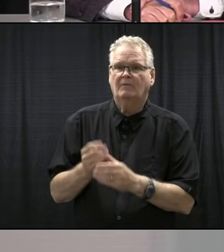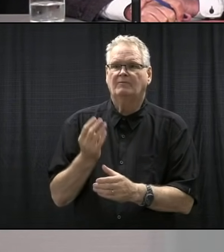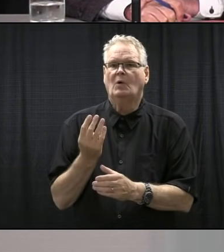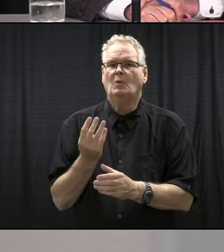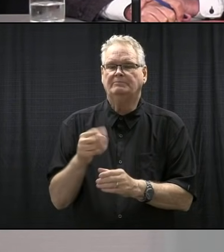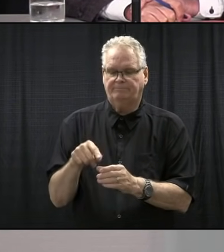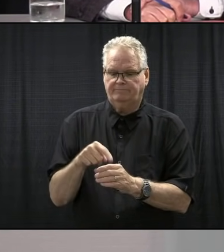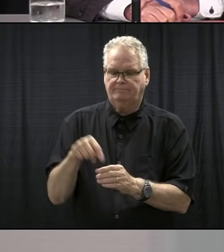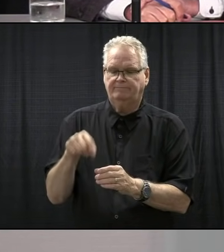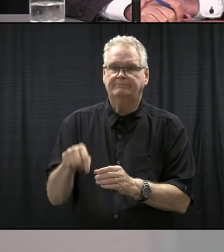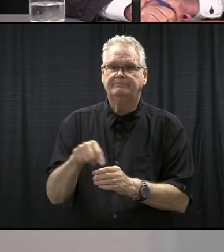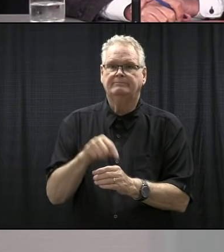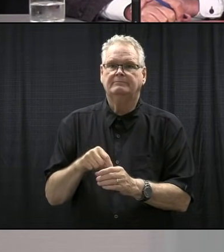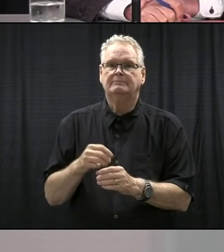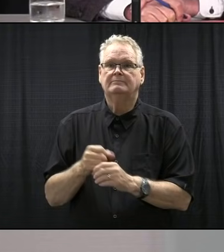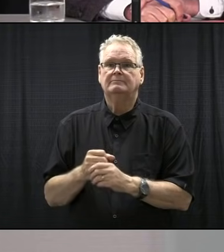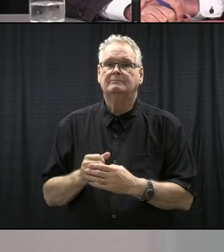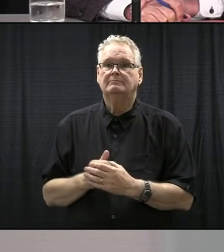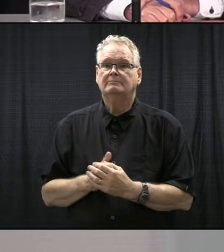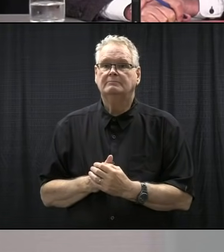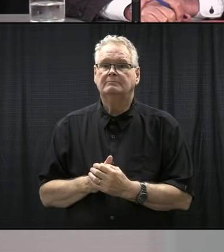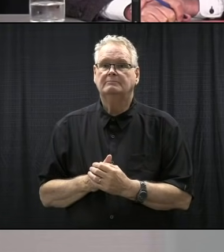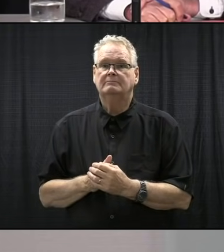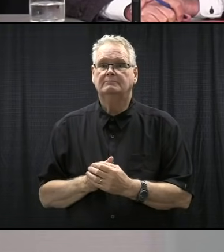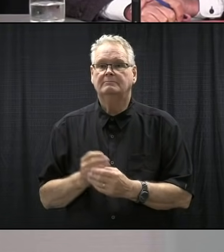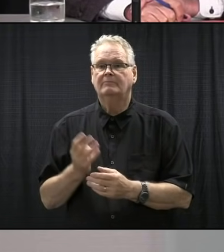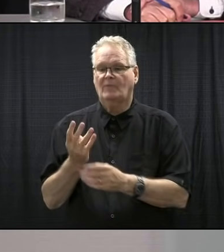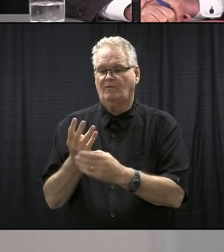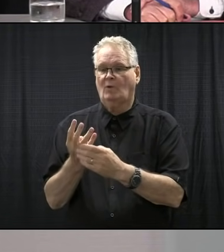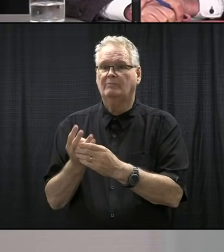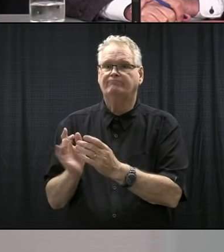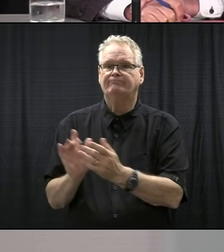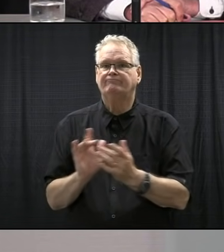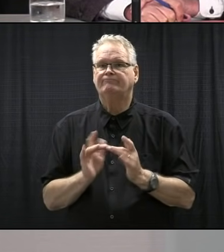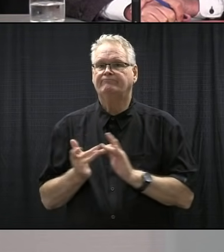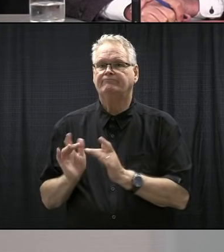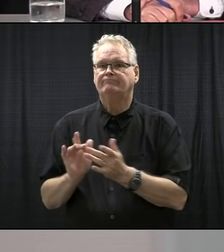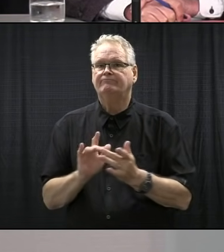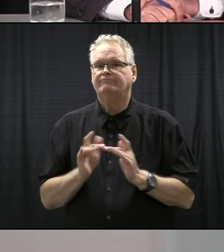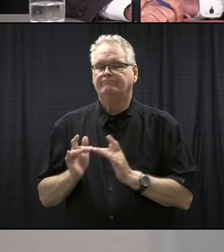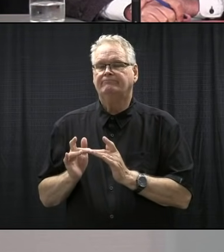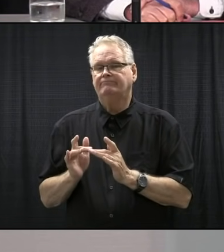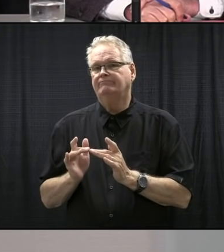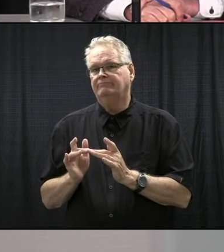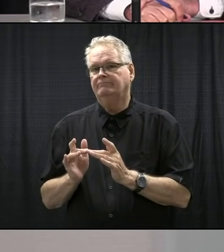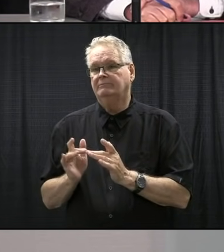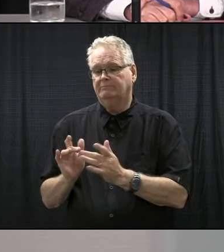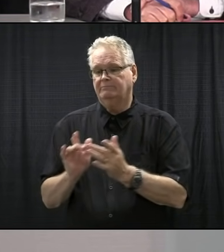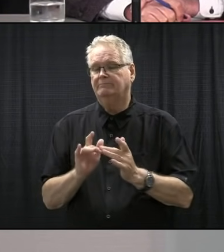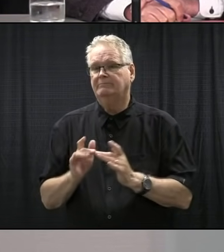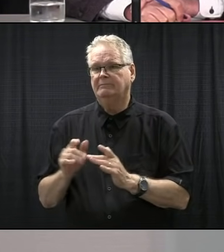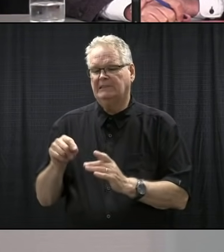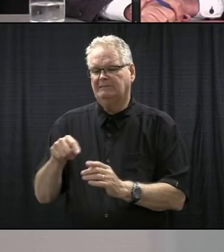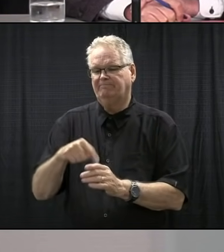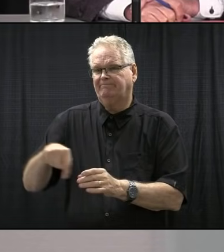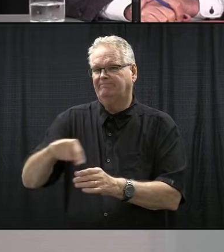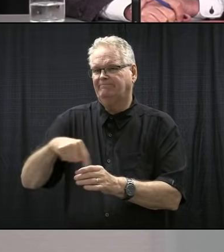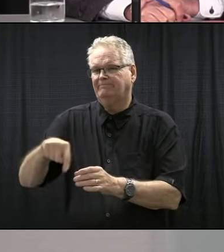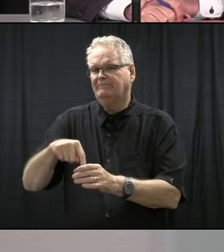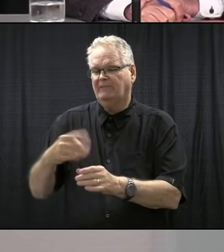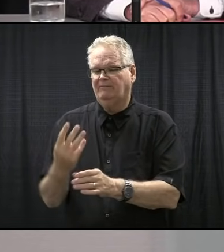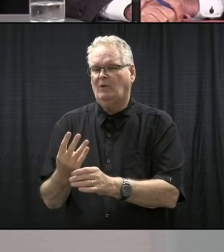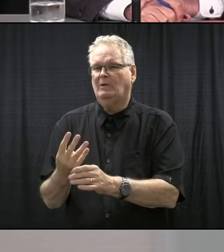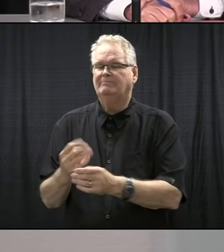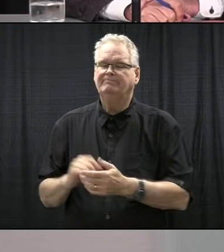contacts. So I think it is really important for people to remember that we have to try to keep our contacts still low for the time being until